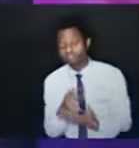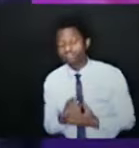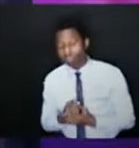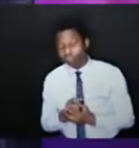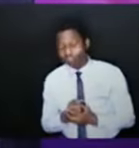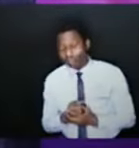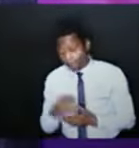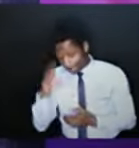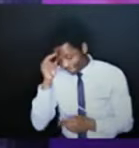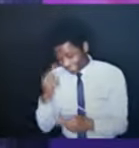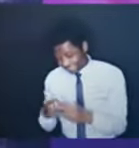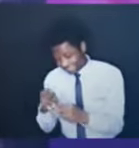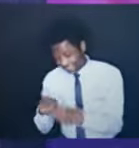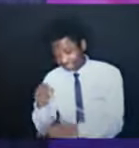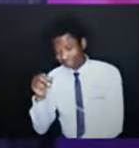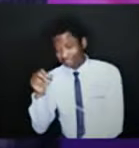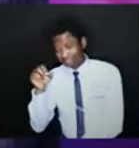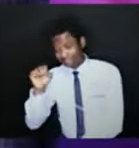Stephen recounted